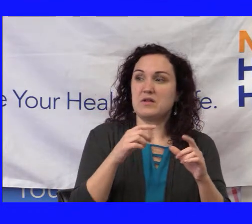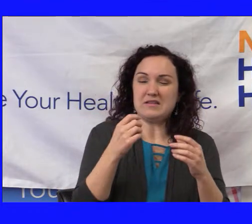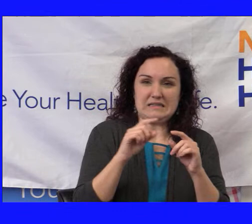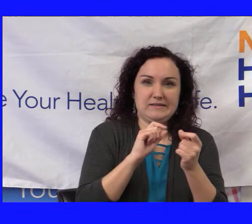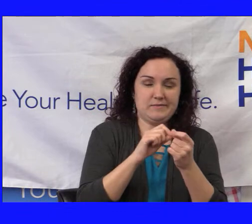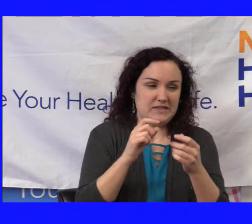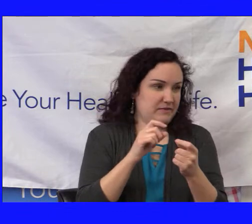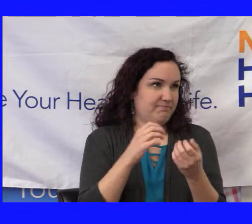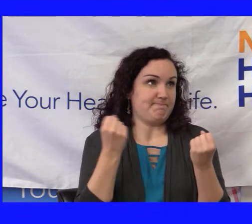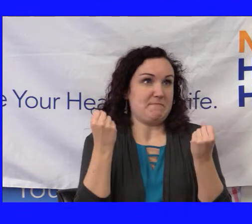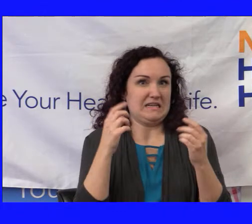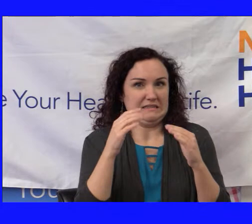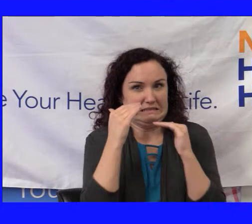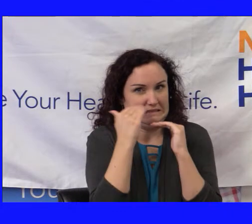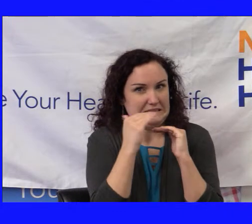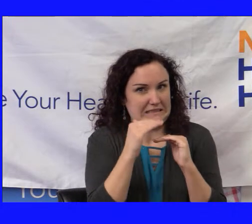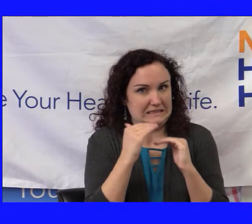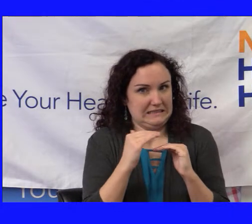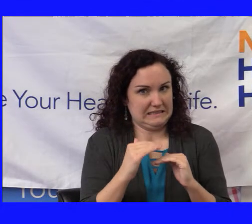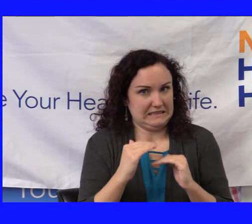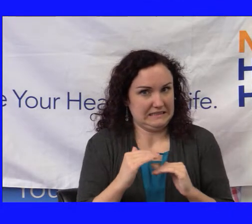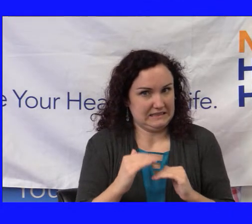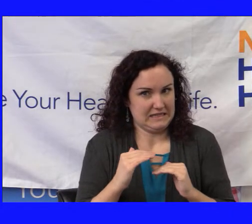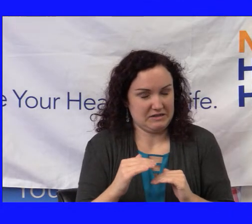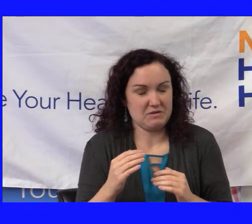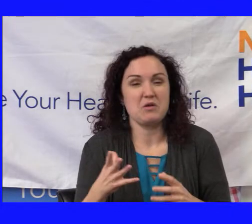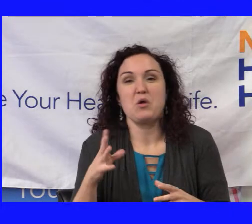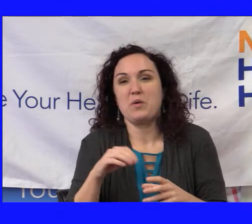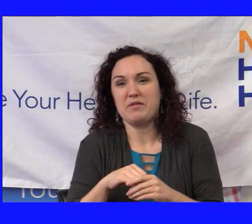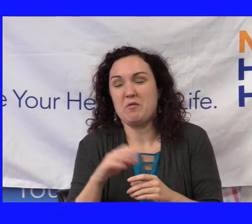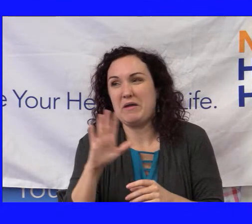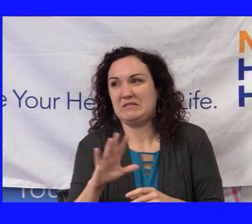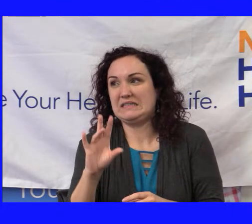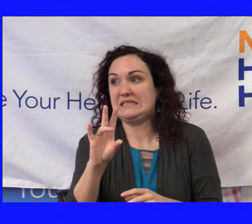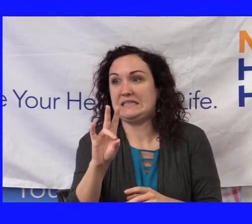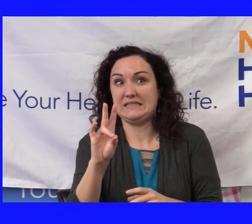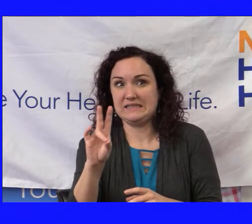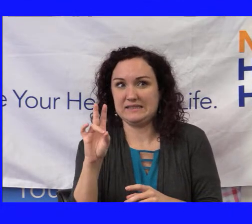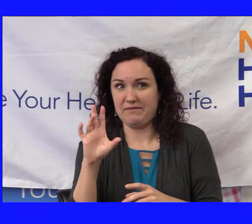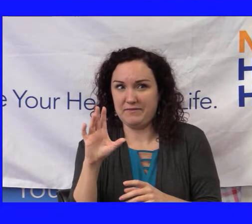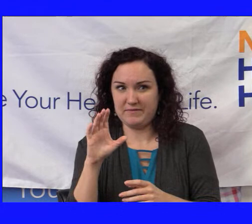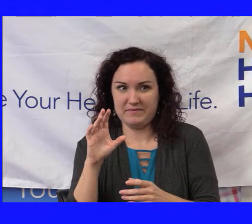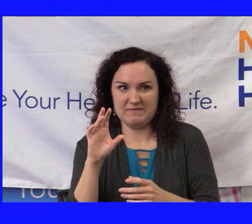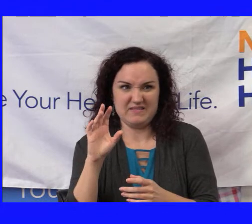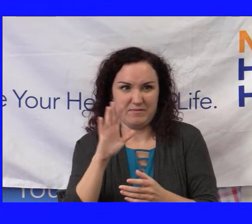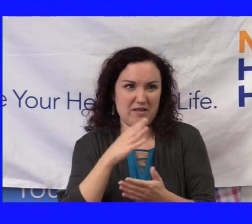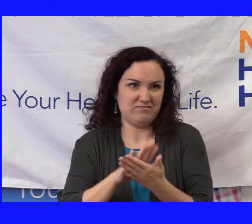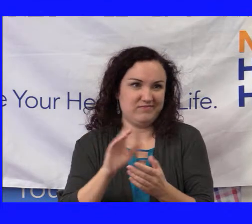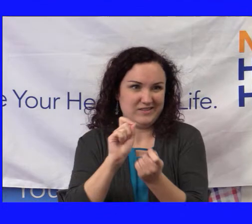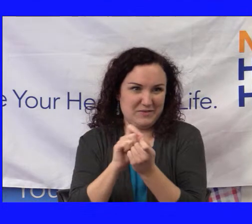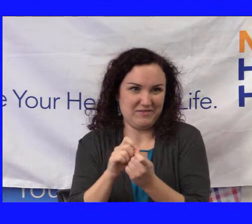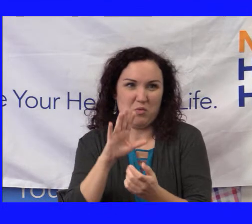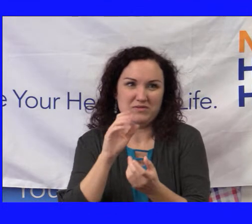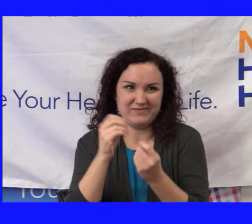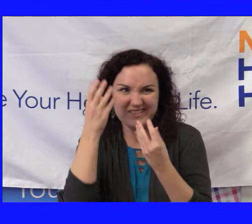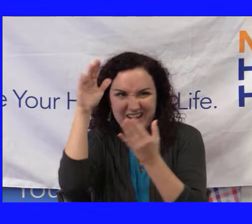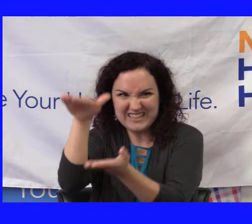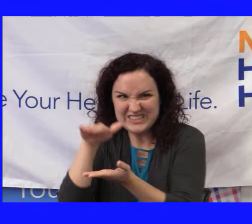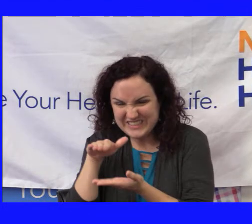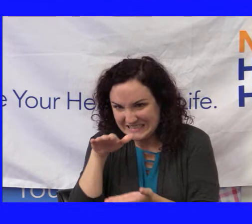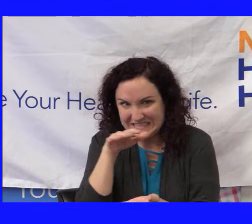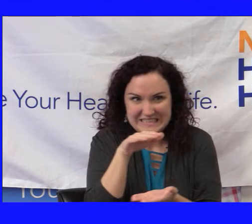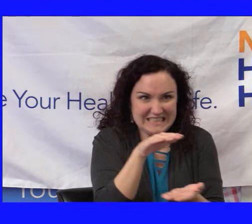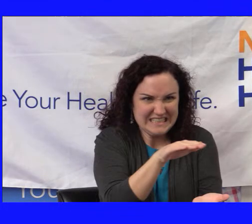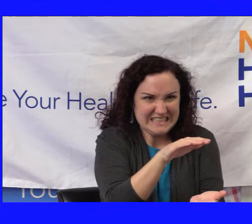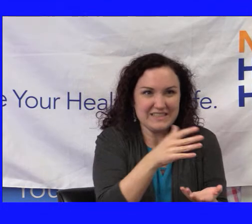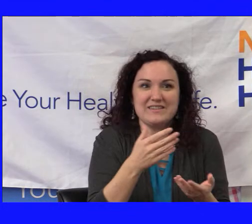implementation, and the viewer configuration. All that is about additional $67 million that isn't taken into account. I just want to make one good